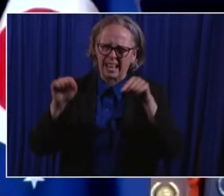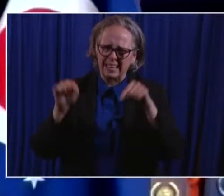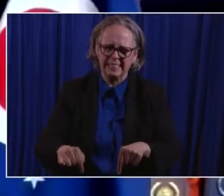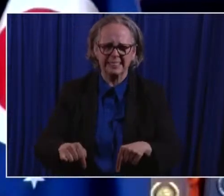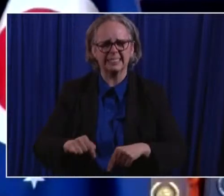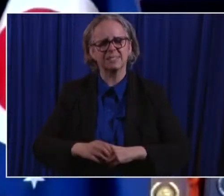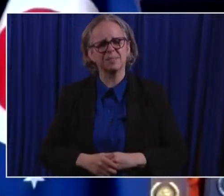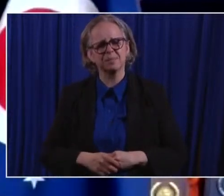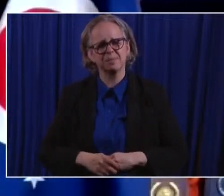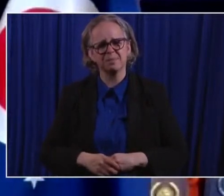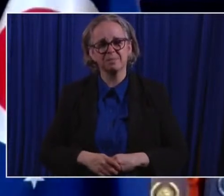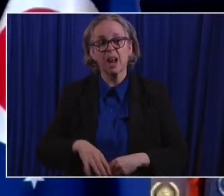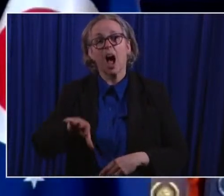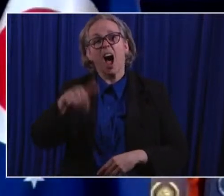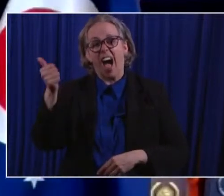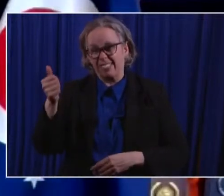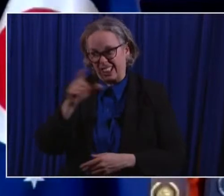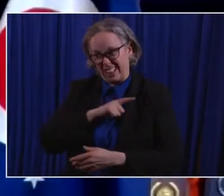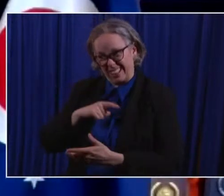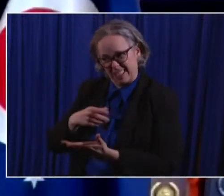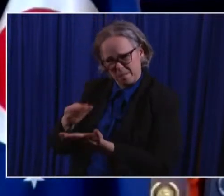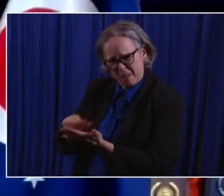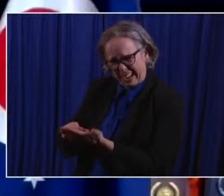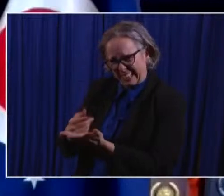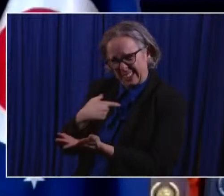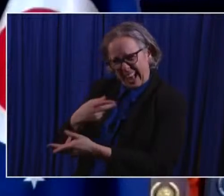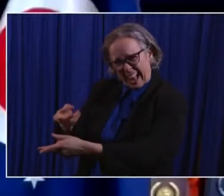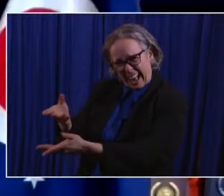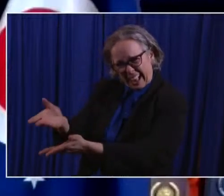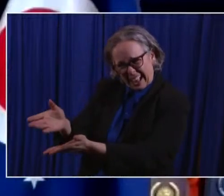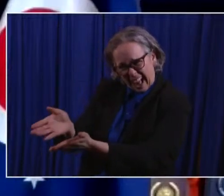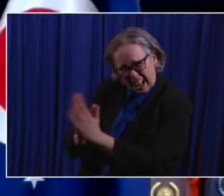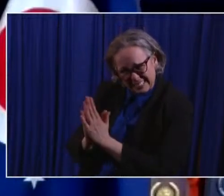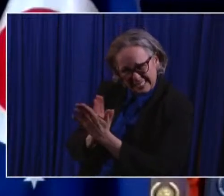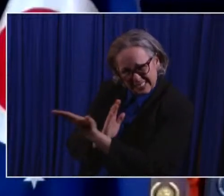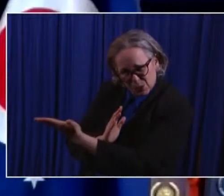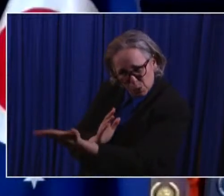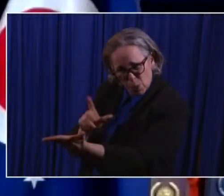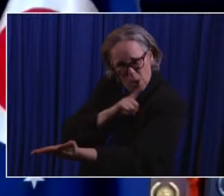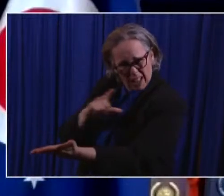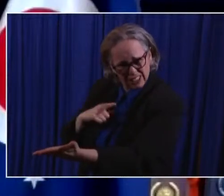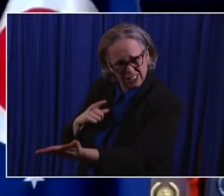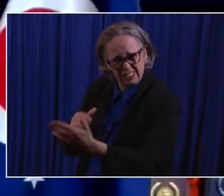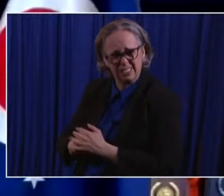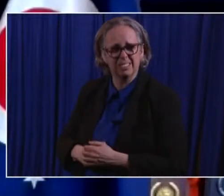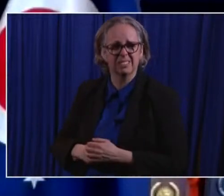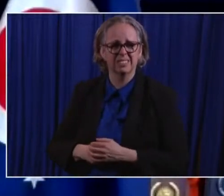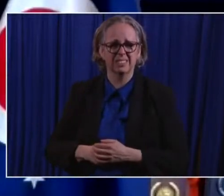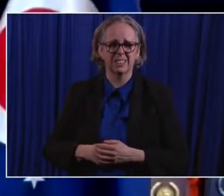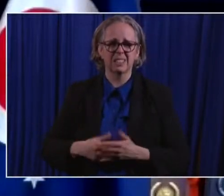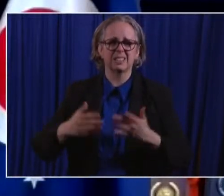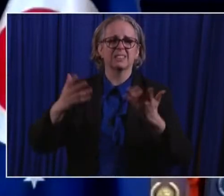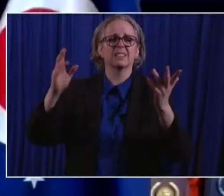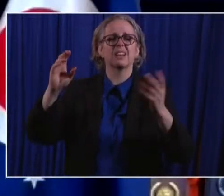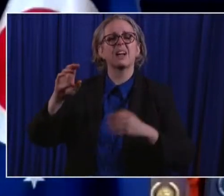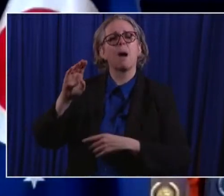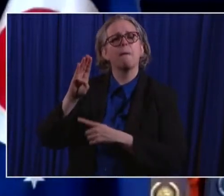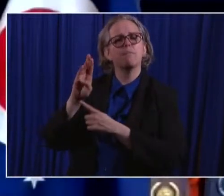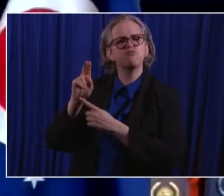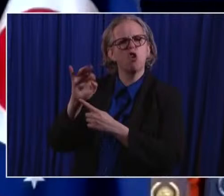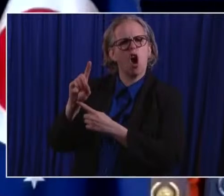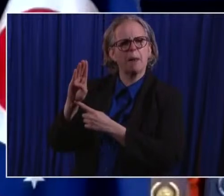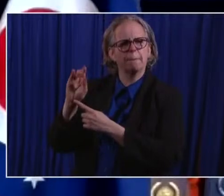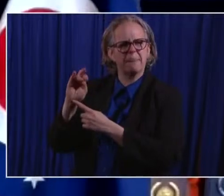request, actually in legislation, broadband. We've talked about it many times, and having an